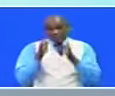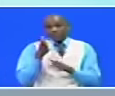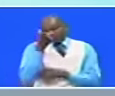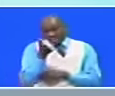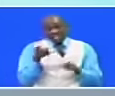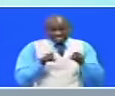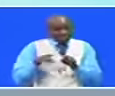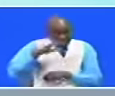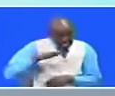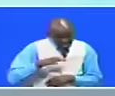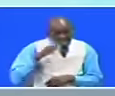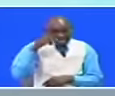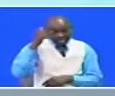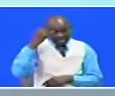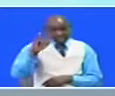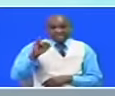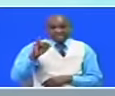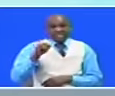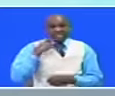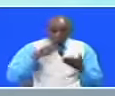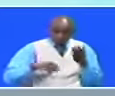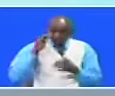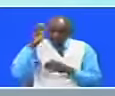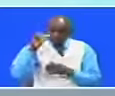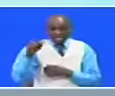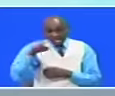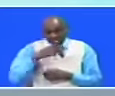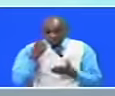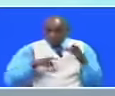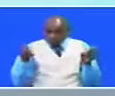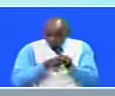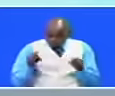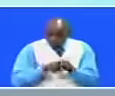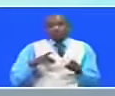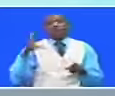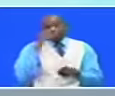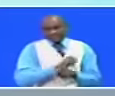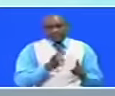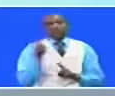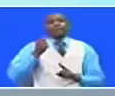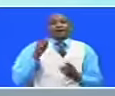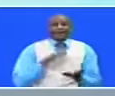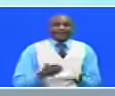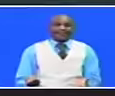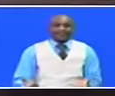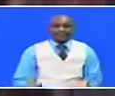the same area, Kennedy Kinyanjui, vying for an MCA post, was also reported missing.